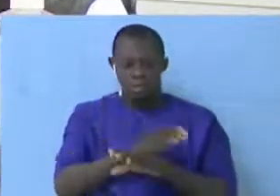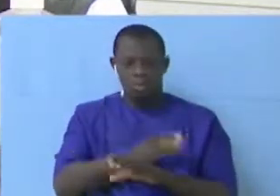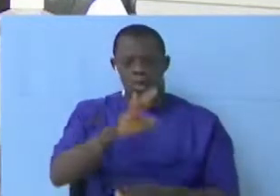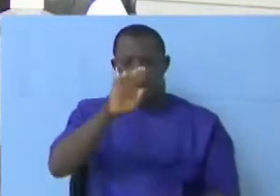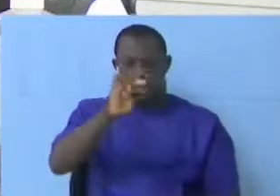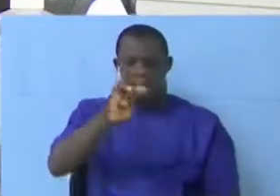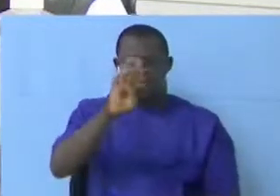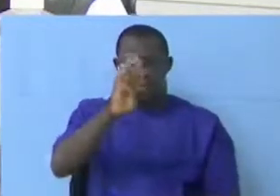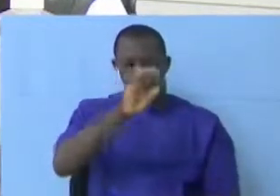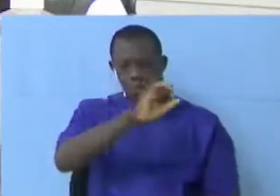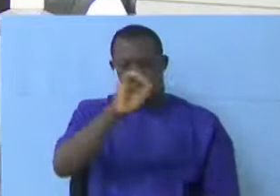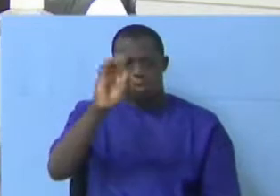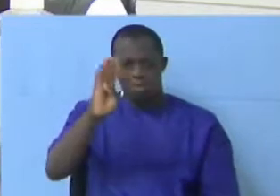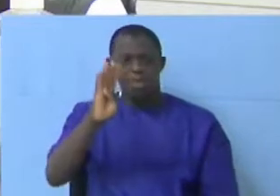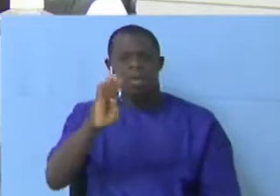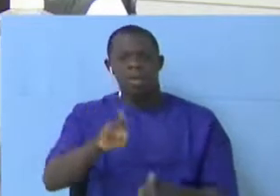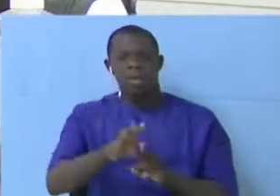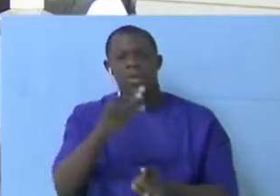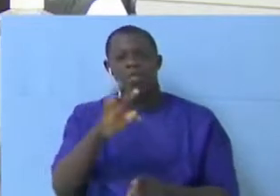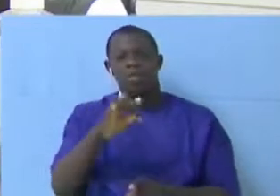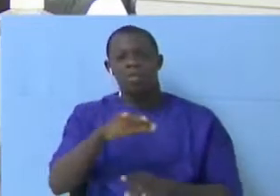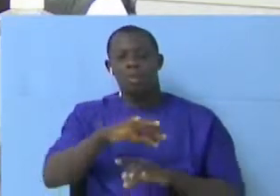opinions,